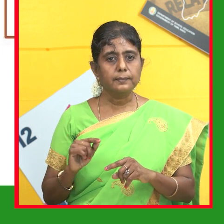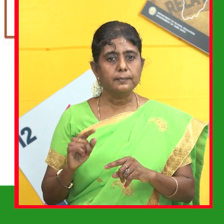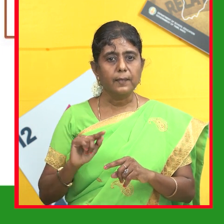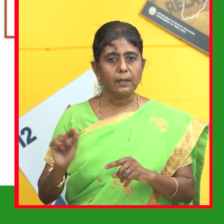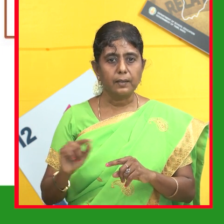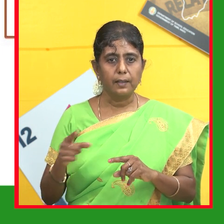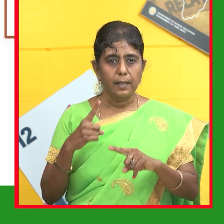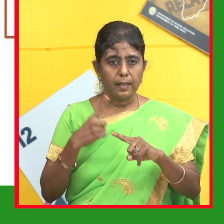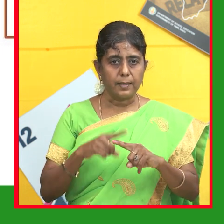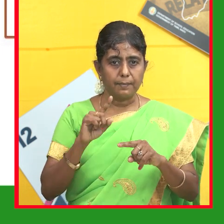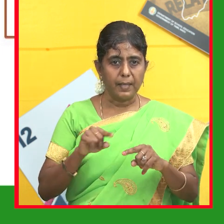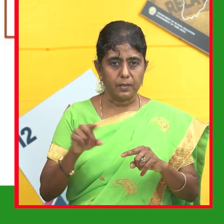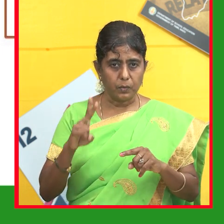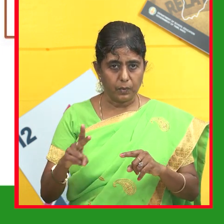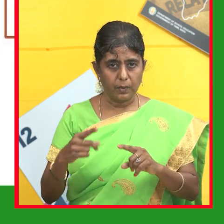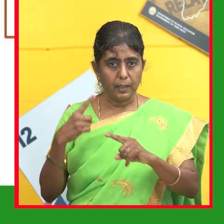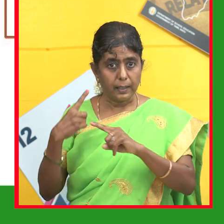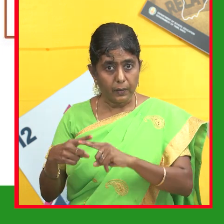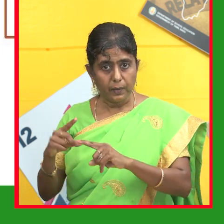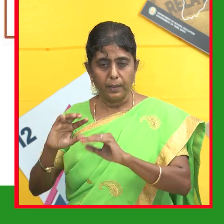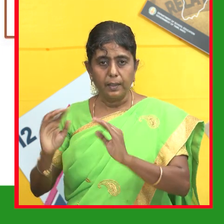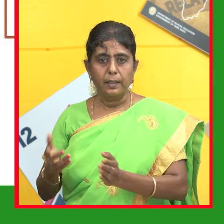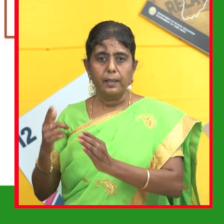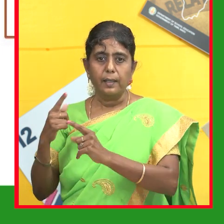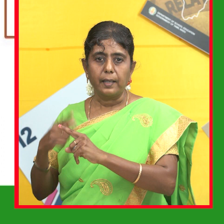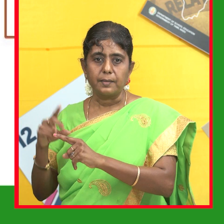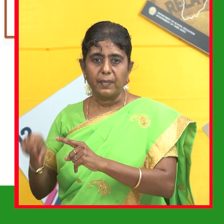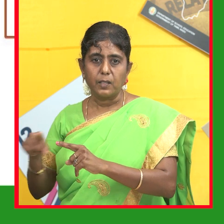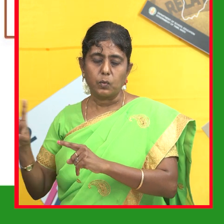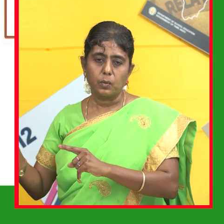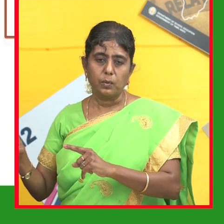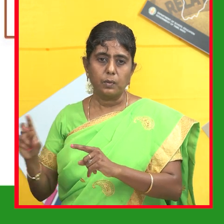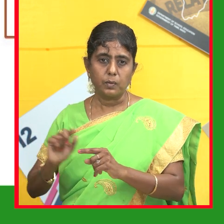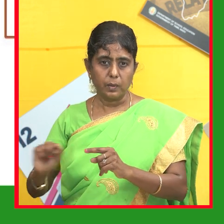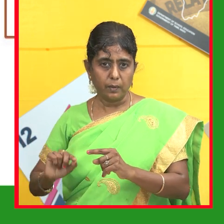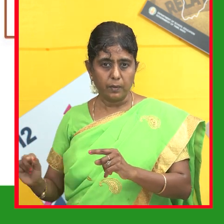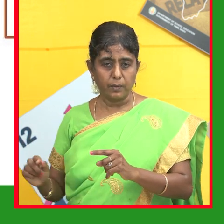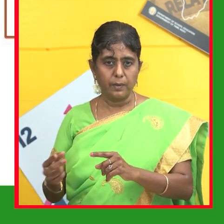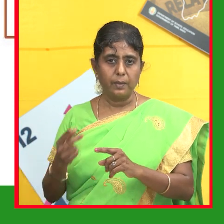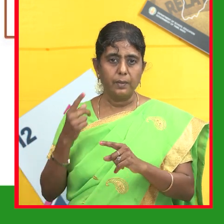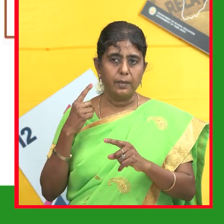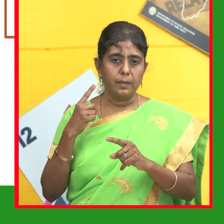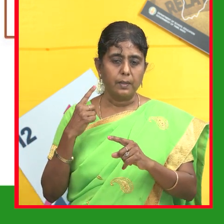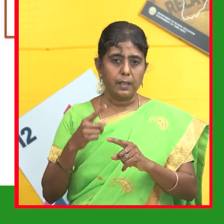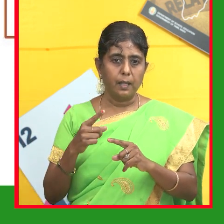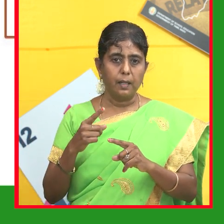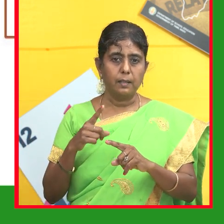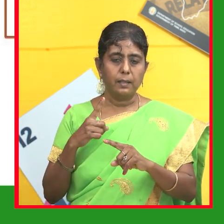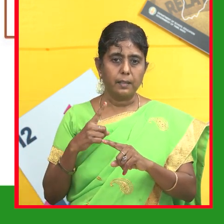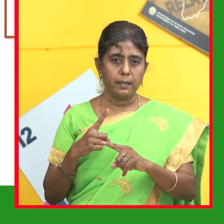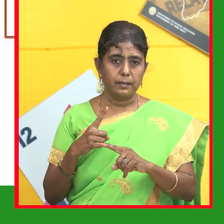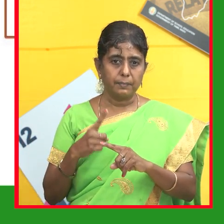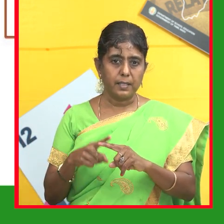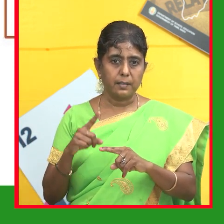equal to x plus 2 into x plus 2, that is x plus 2 the whole square. We may leave the answer up to this, or